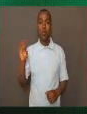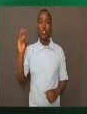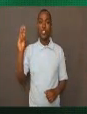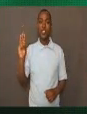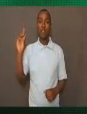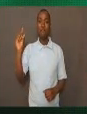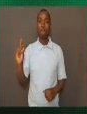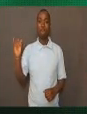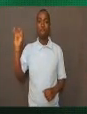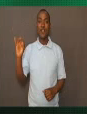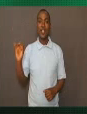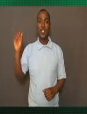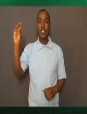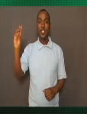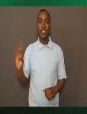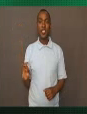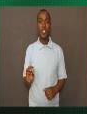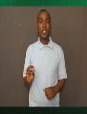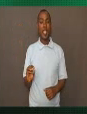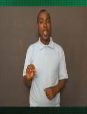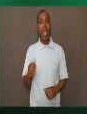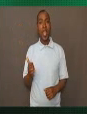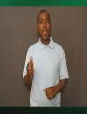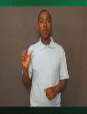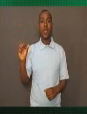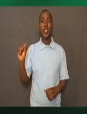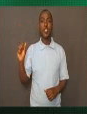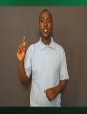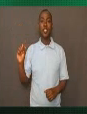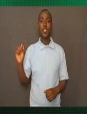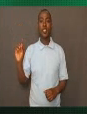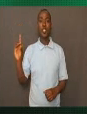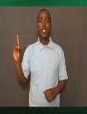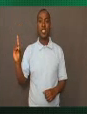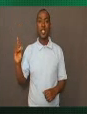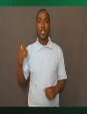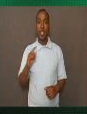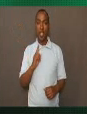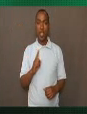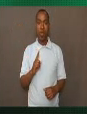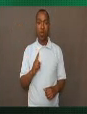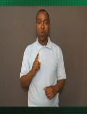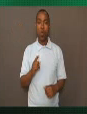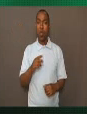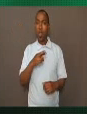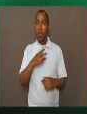Syphilis is another common STD caused by a bacterial